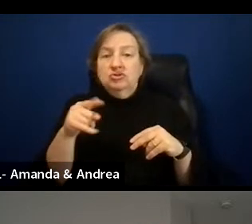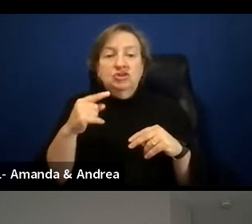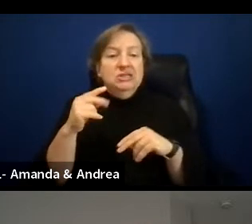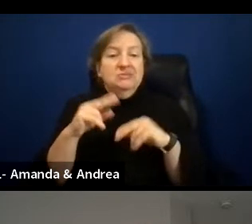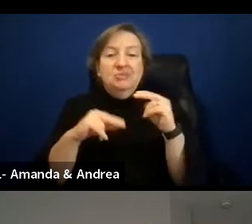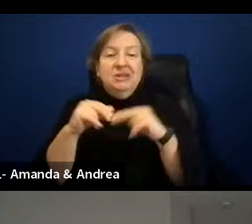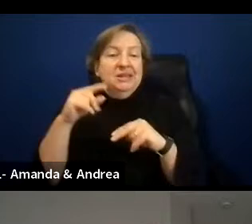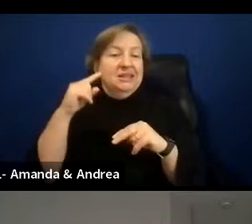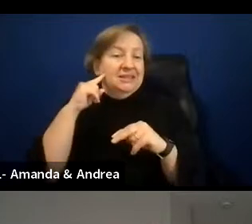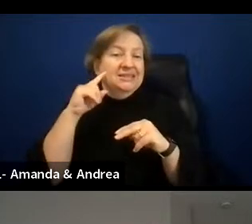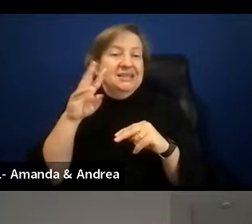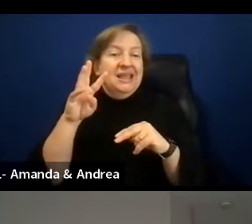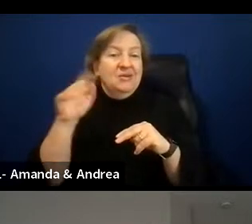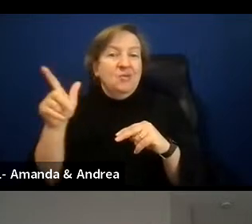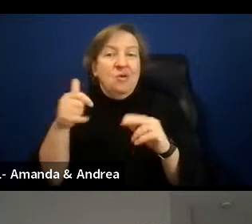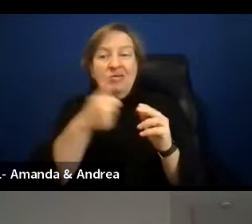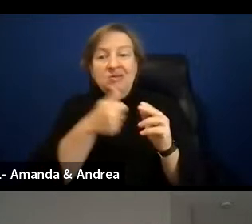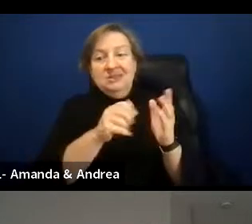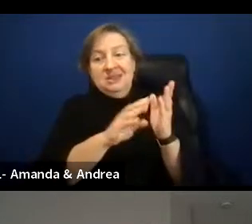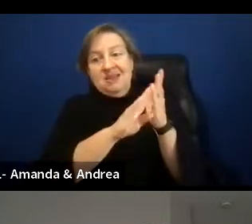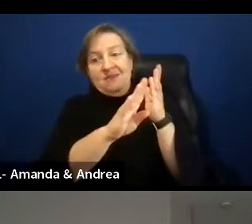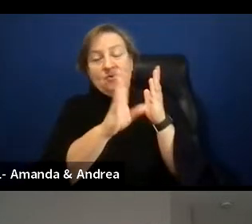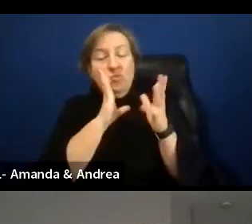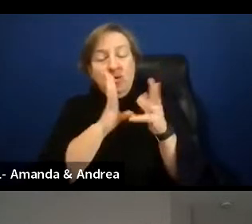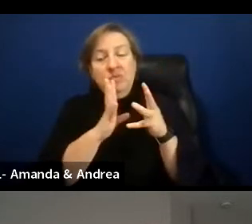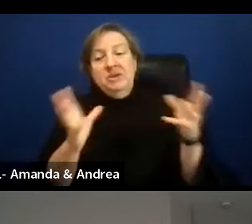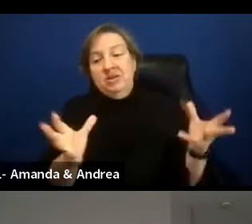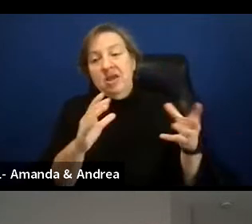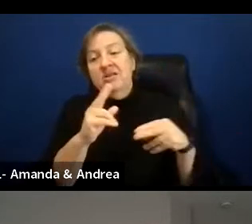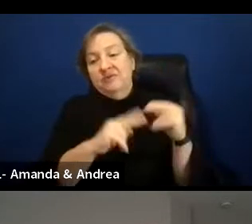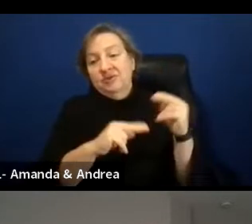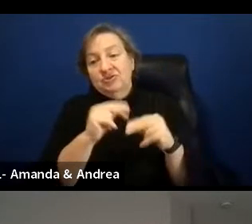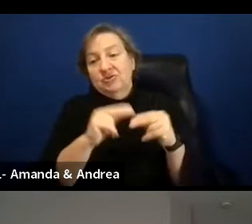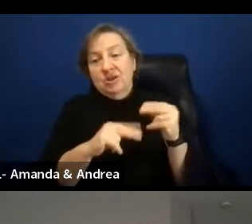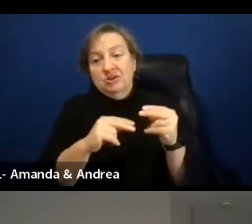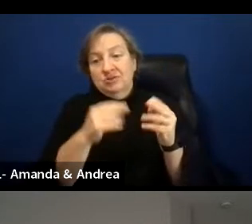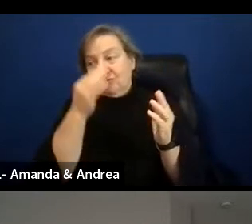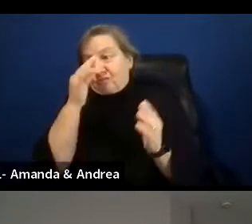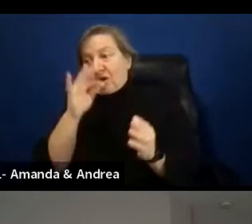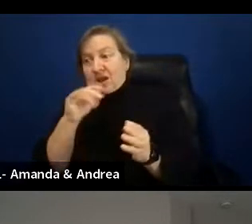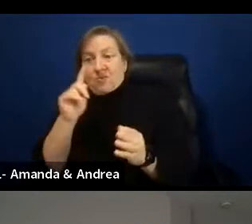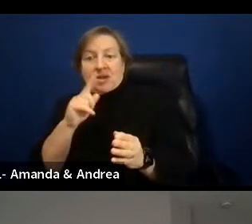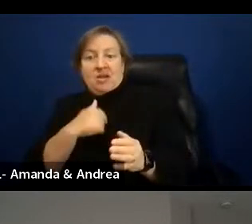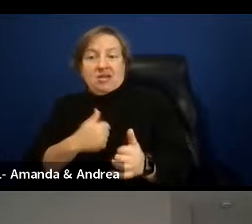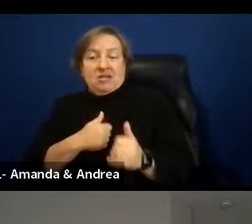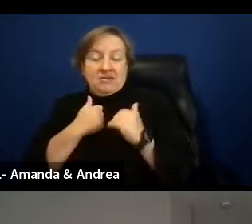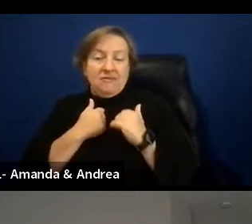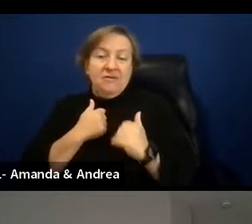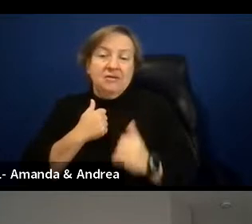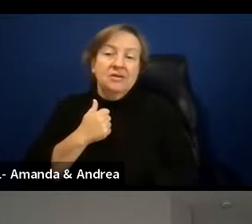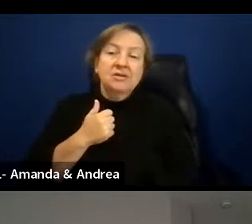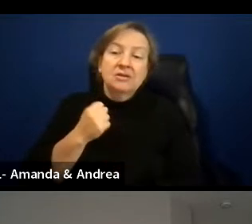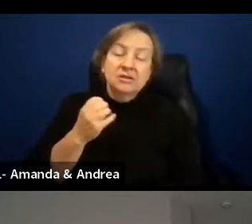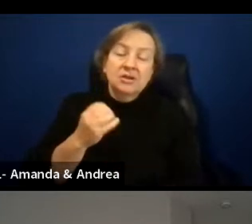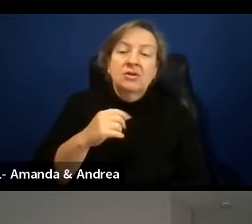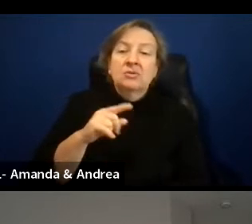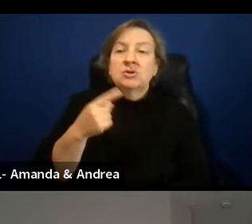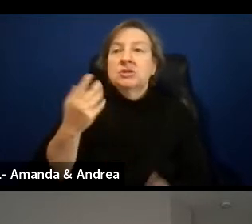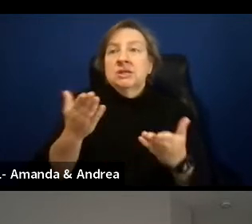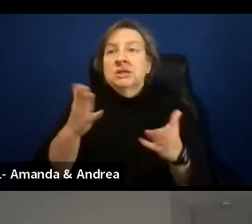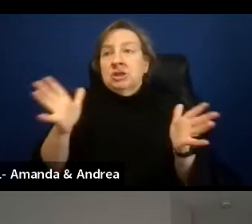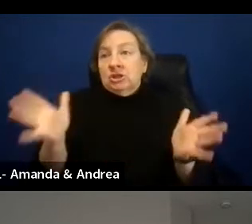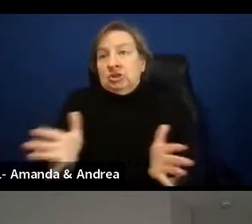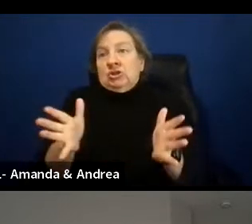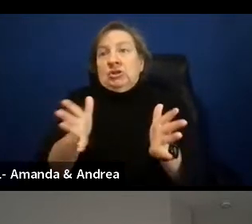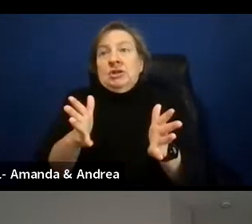sound wall alone will be a lot of construction right on top of where we live. So I'm just here to encourage you and